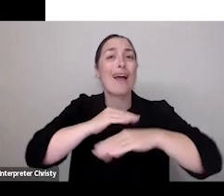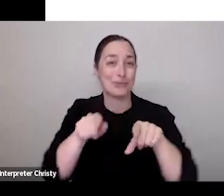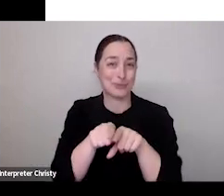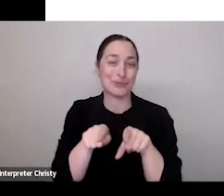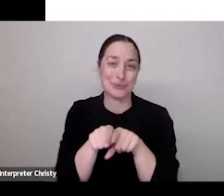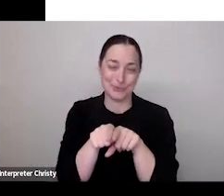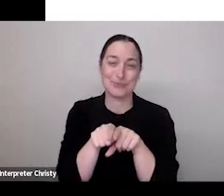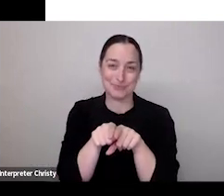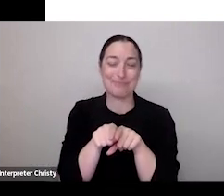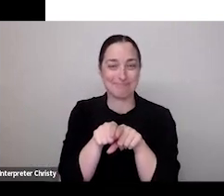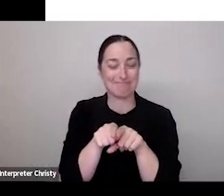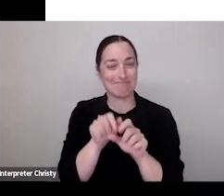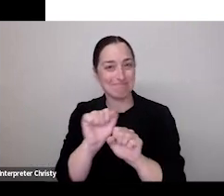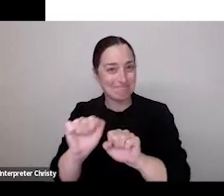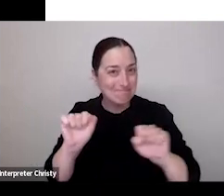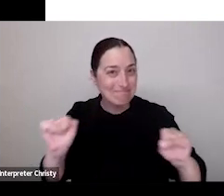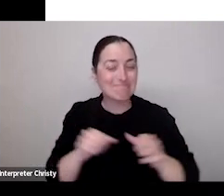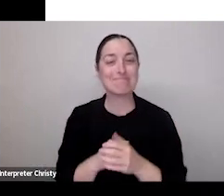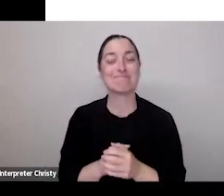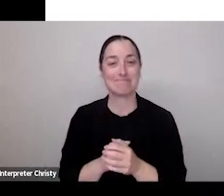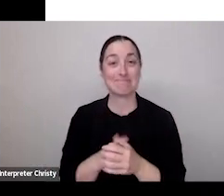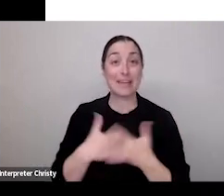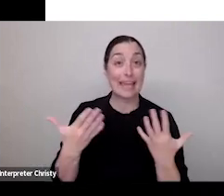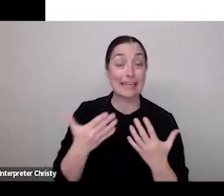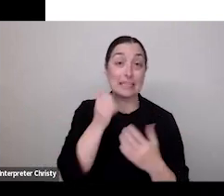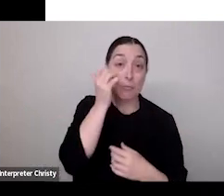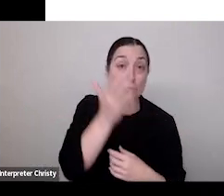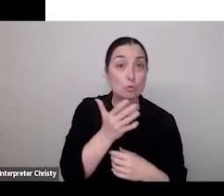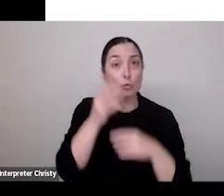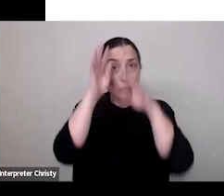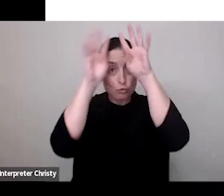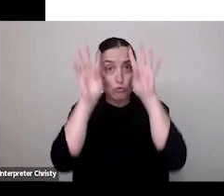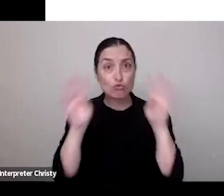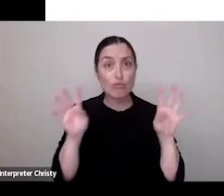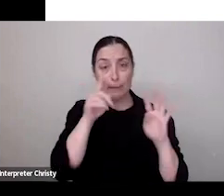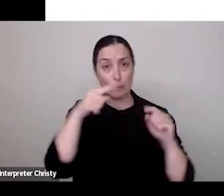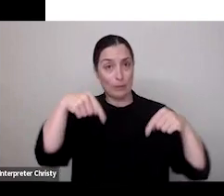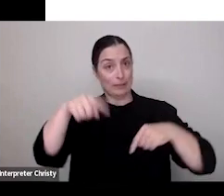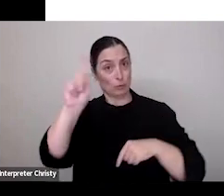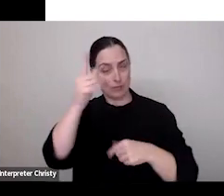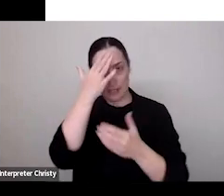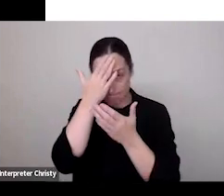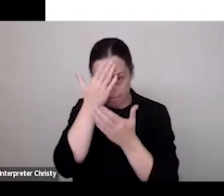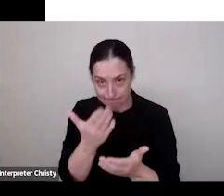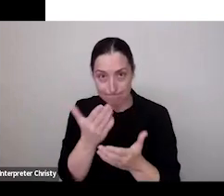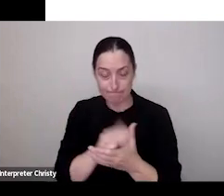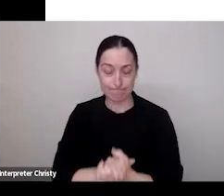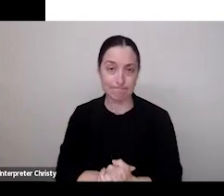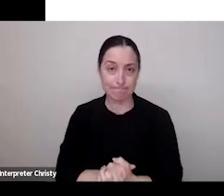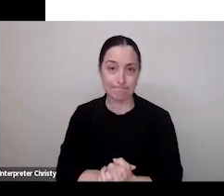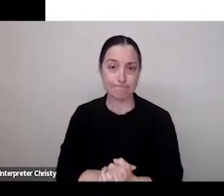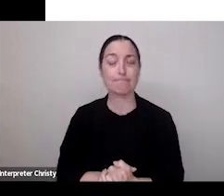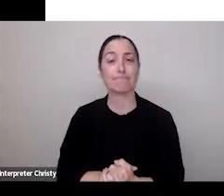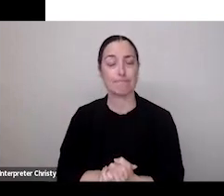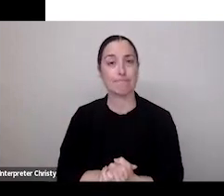today. And I particularly pay respect to any Aboriginal and Torres Strait Islanders who are with us participating in this event.